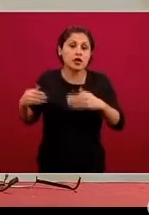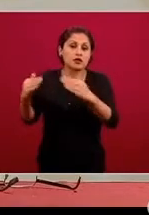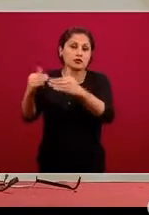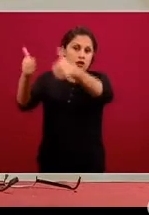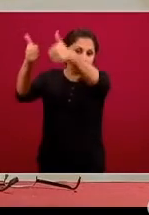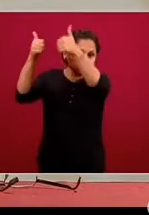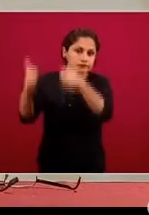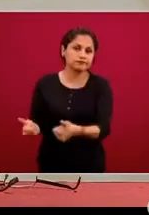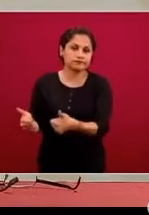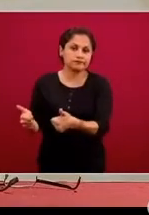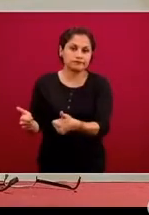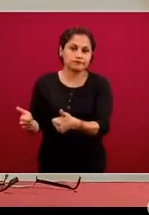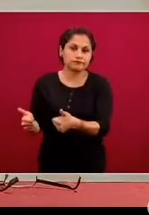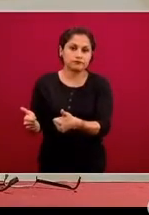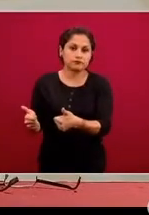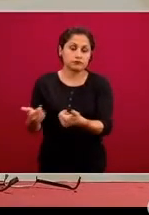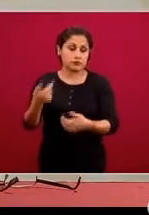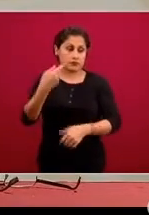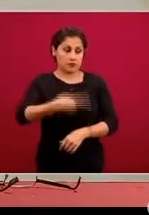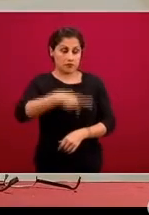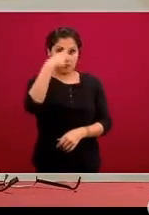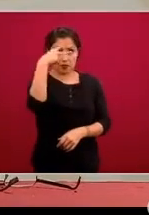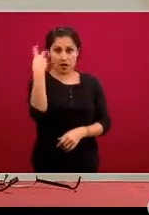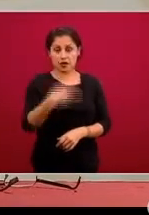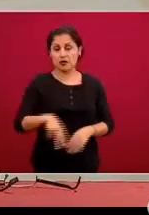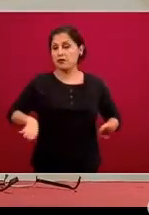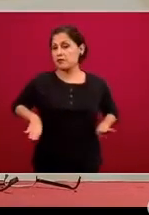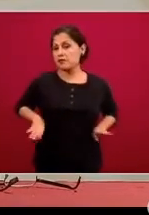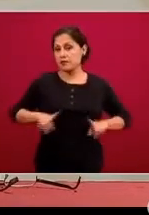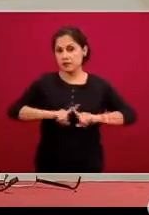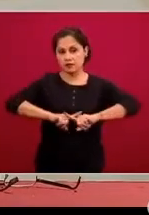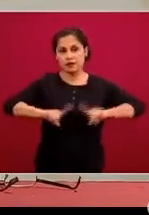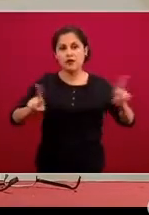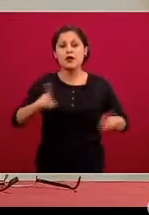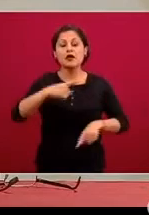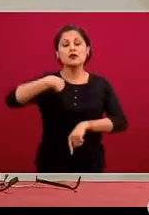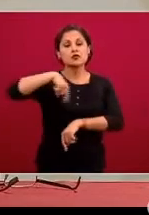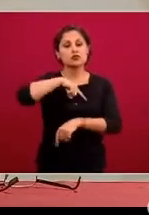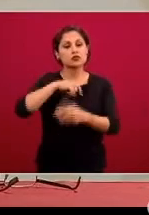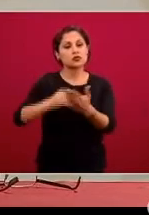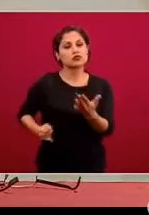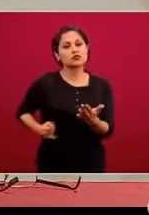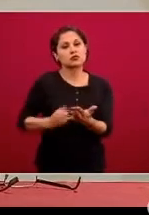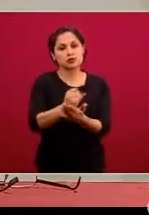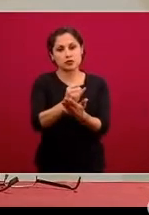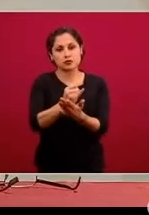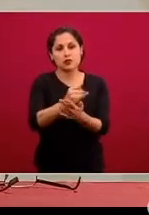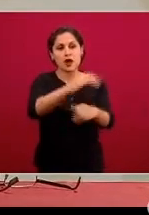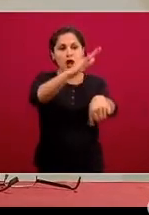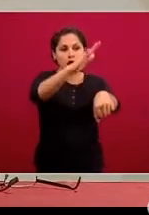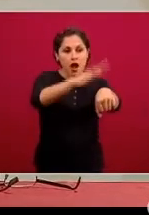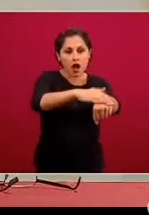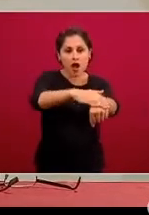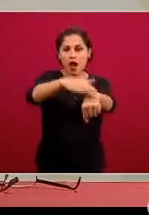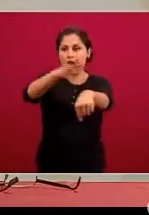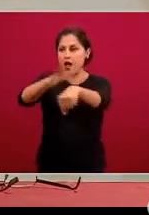directed to the individual. This happened in other countries like in Europe, and that's why they had more severe